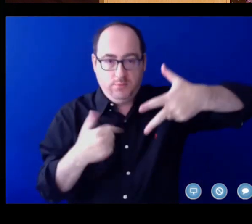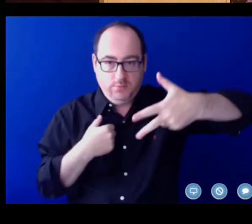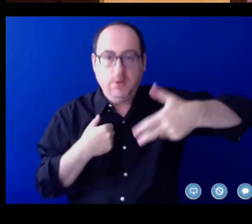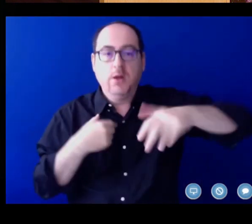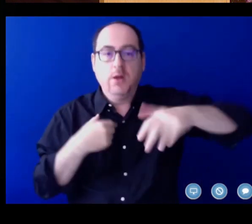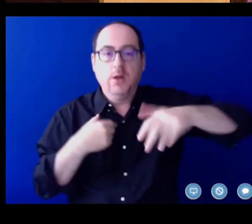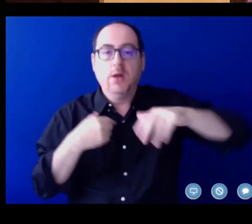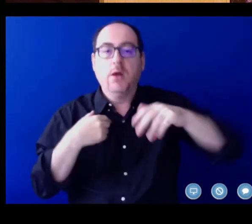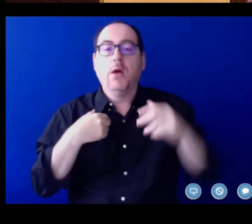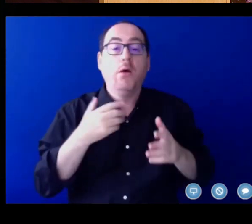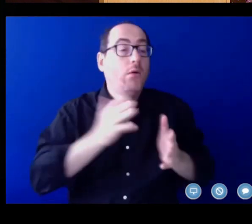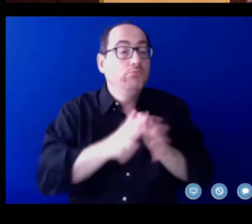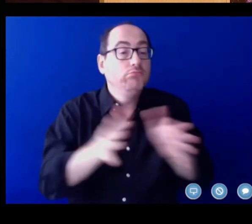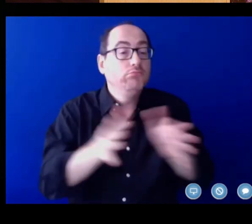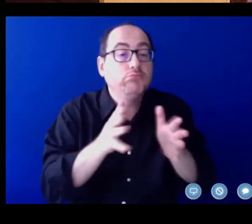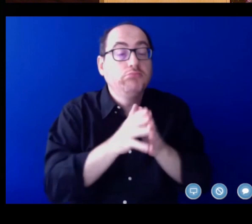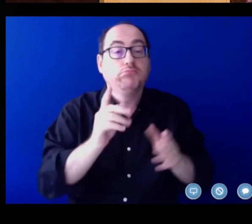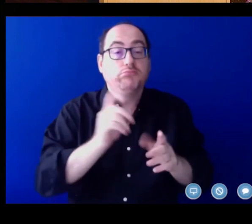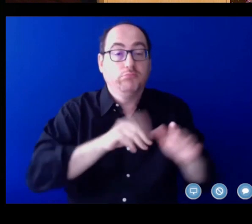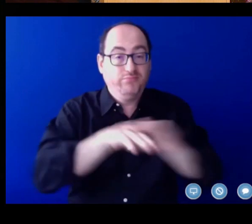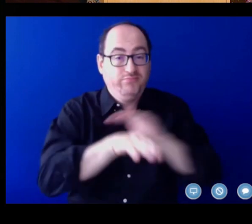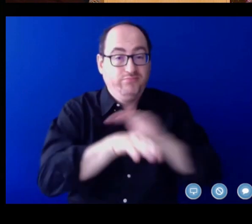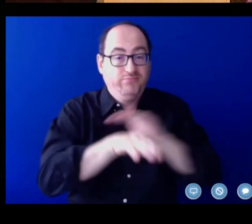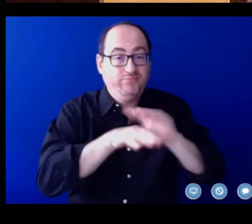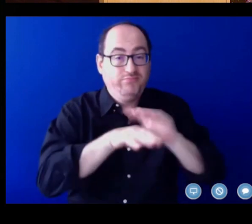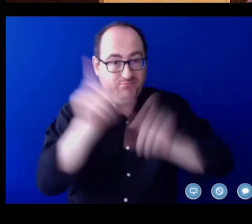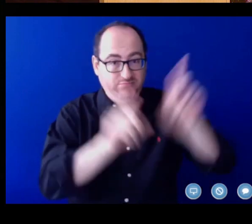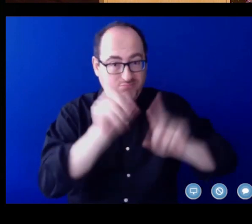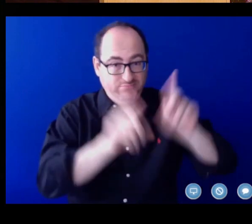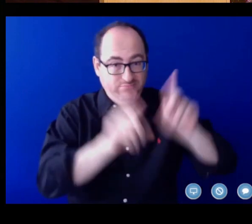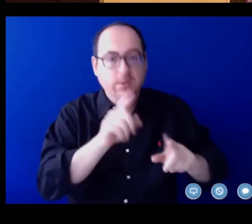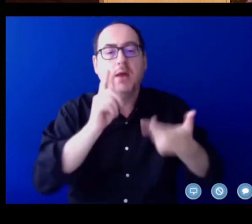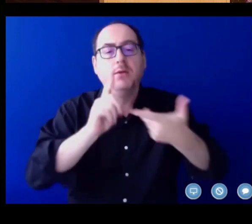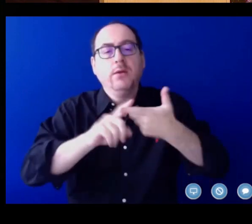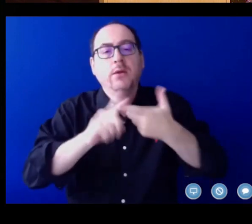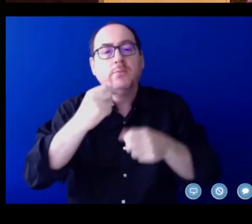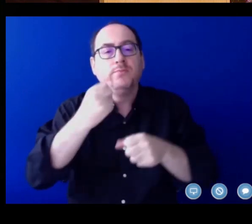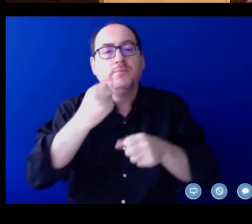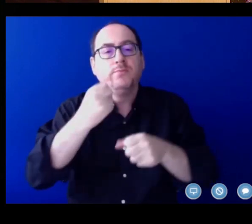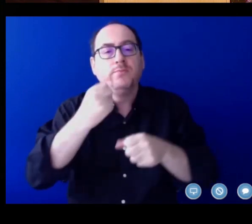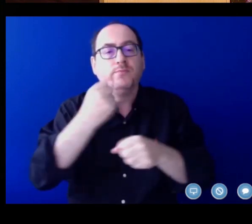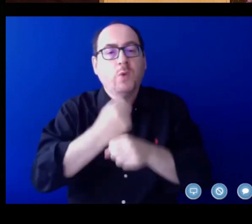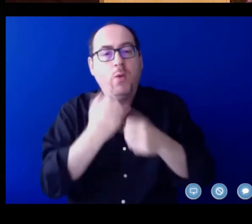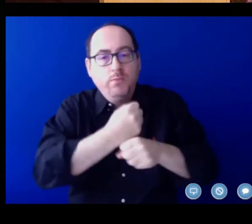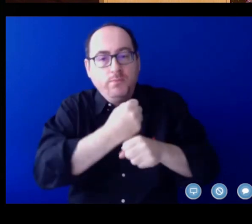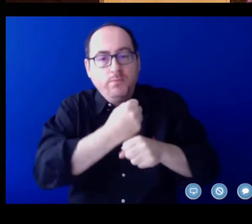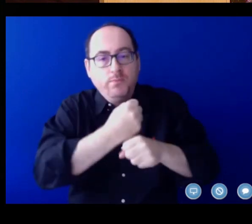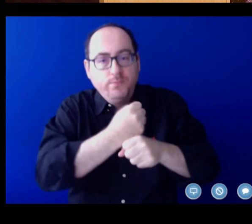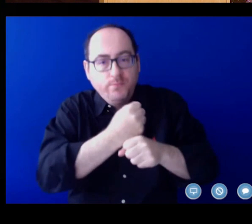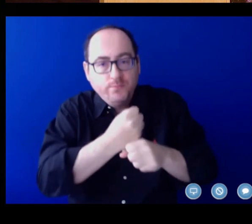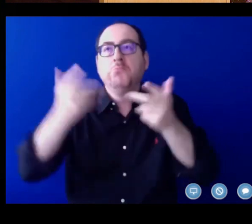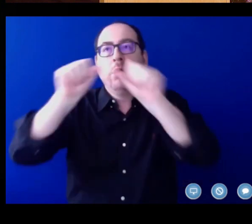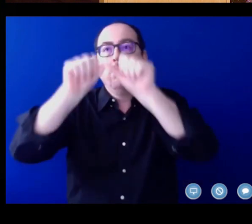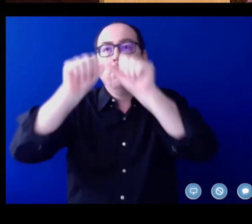models that I think are useful when we're thinking about how do we work with refugee background young people and families in